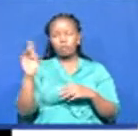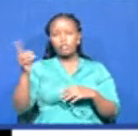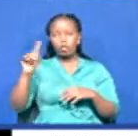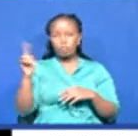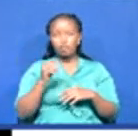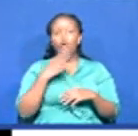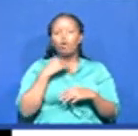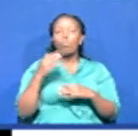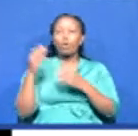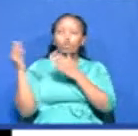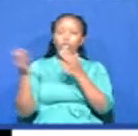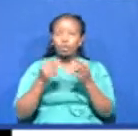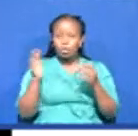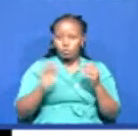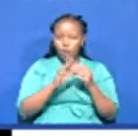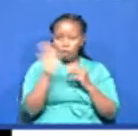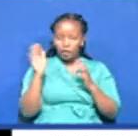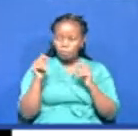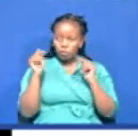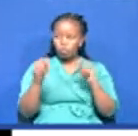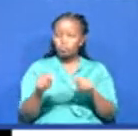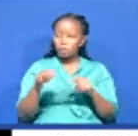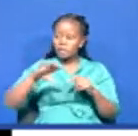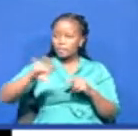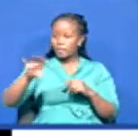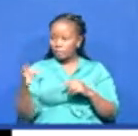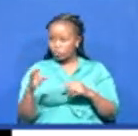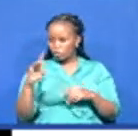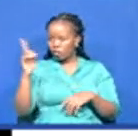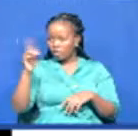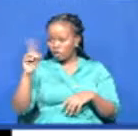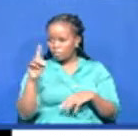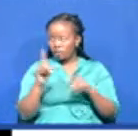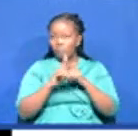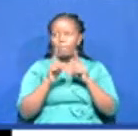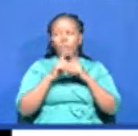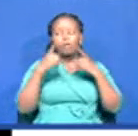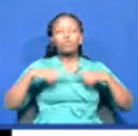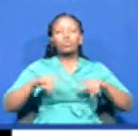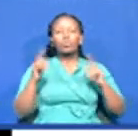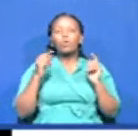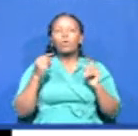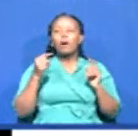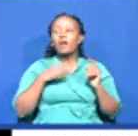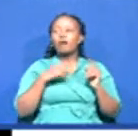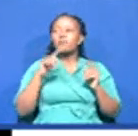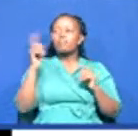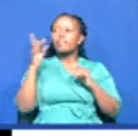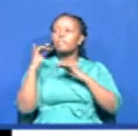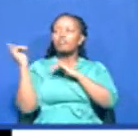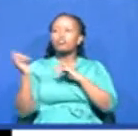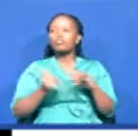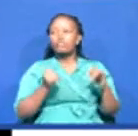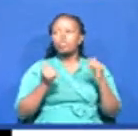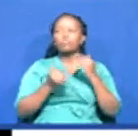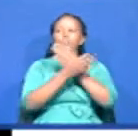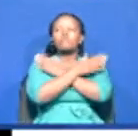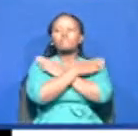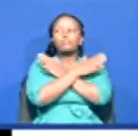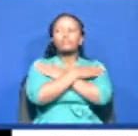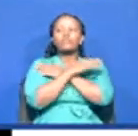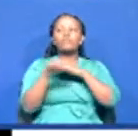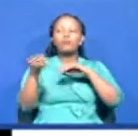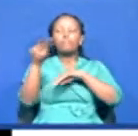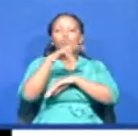all to this function. And allow me to introduce some of my colleagues from National Government